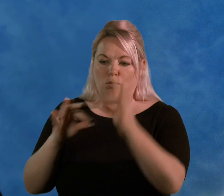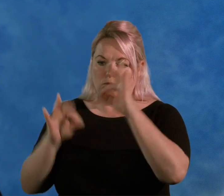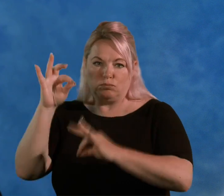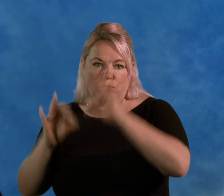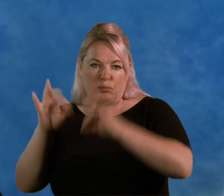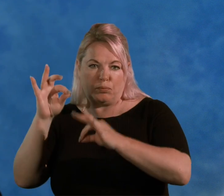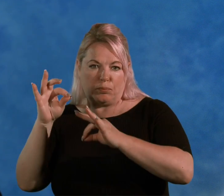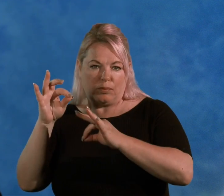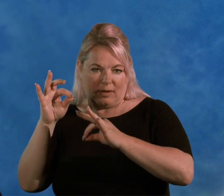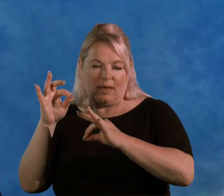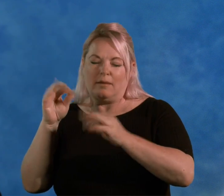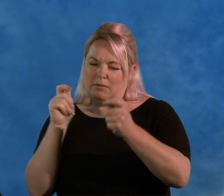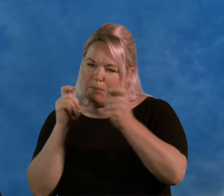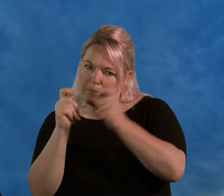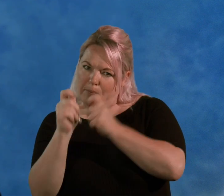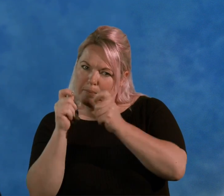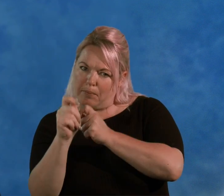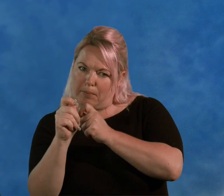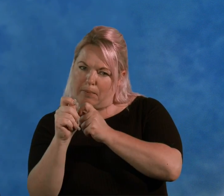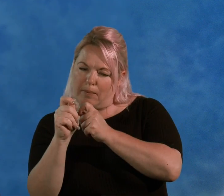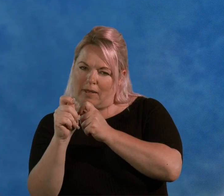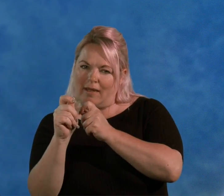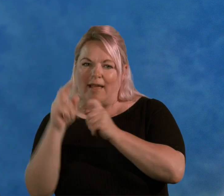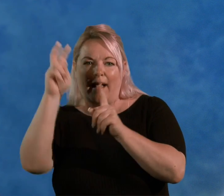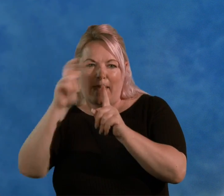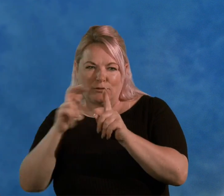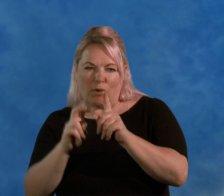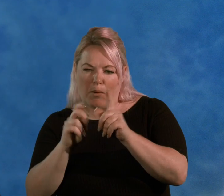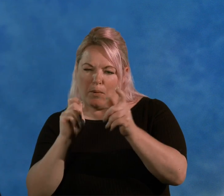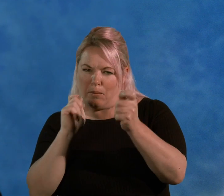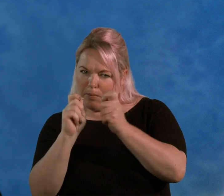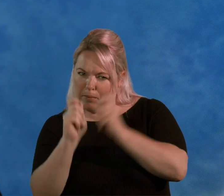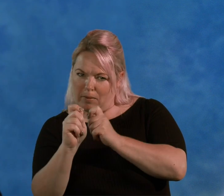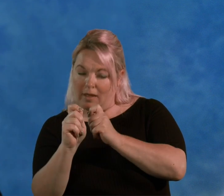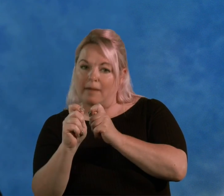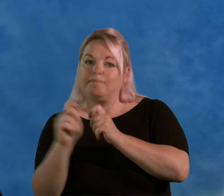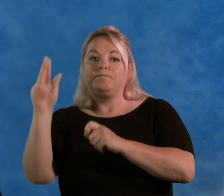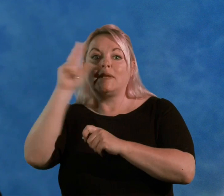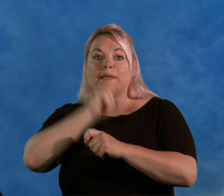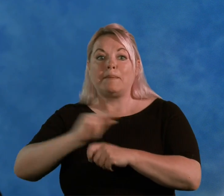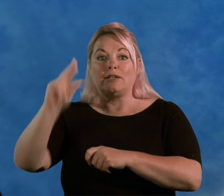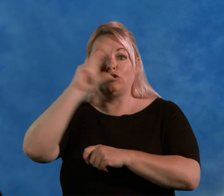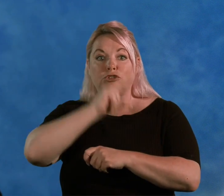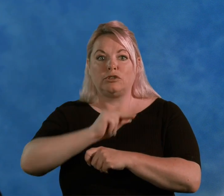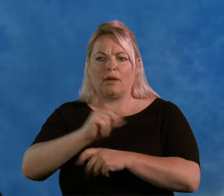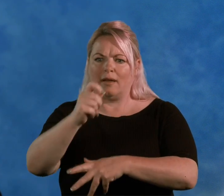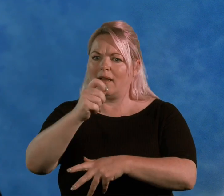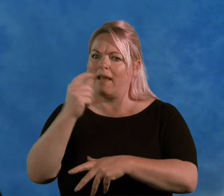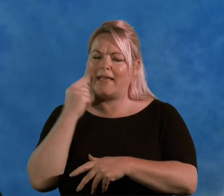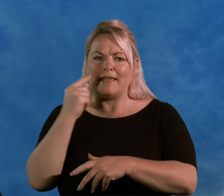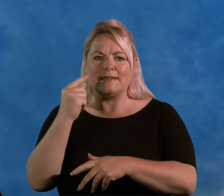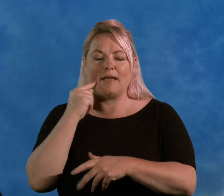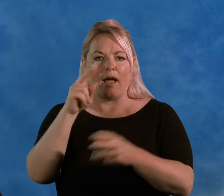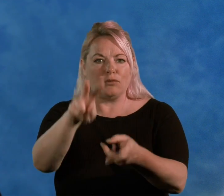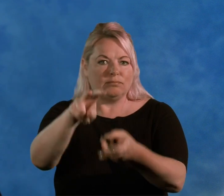tuning, more refined settings of the electrodes, and speech became even